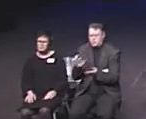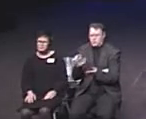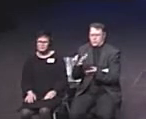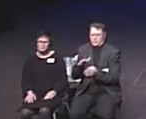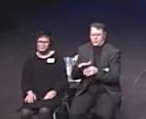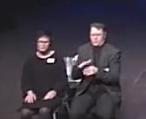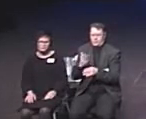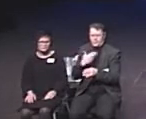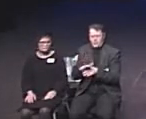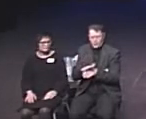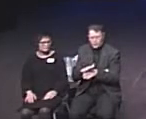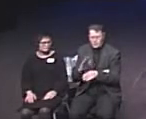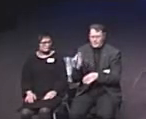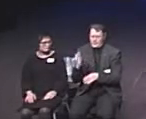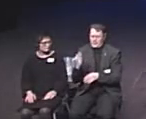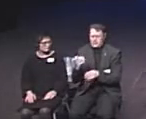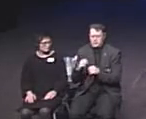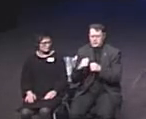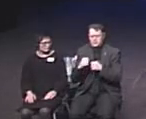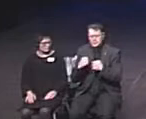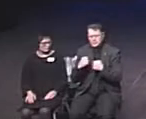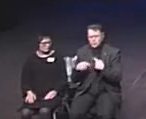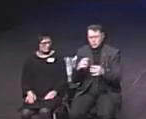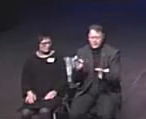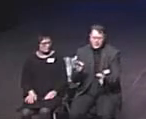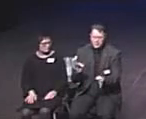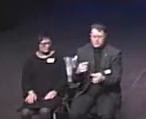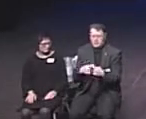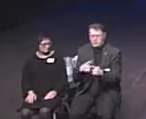and you see the mirror effect and effects and so on.